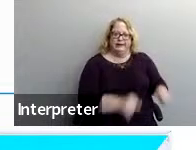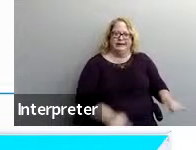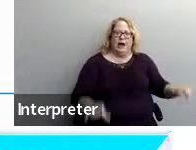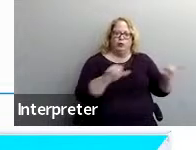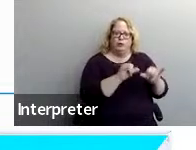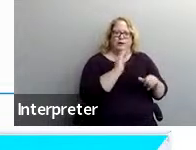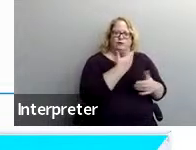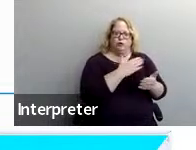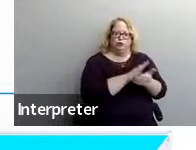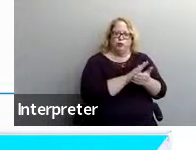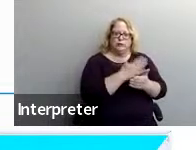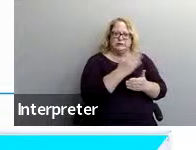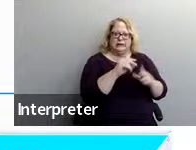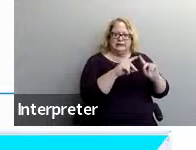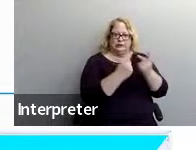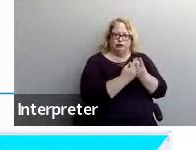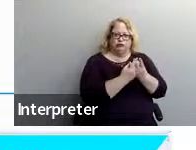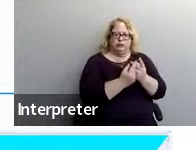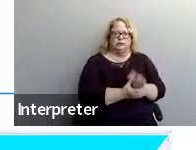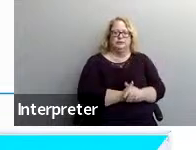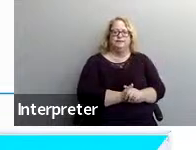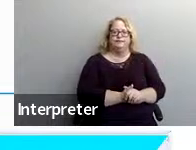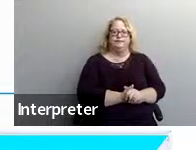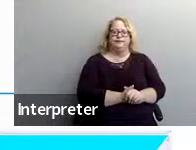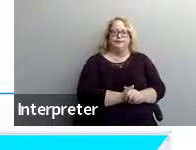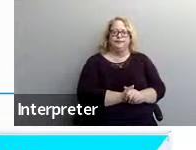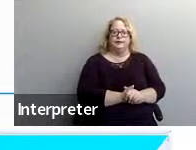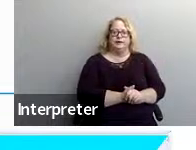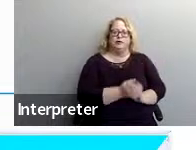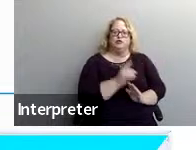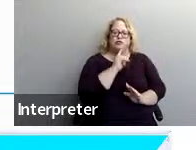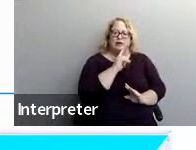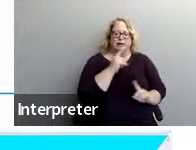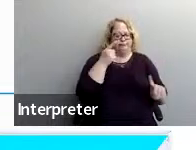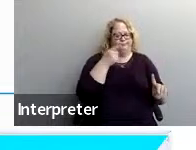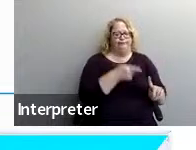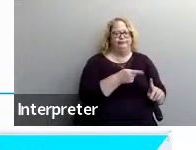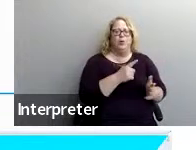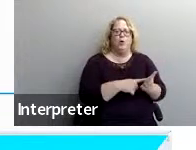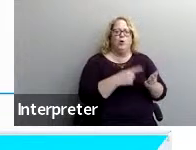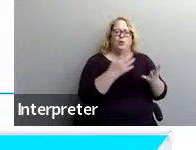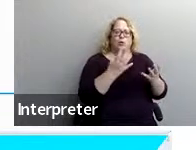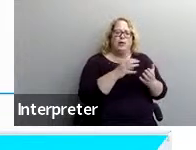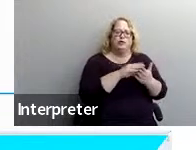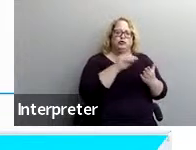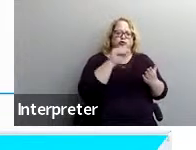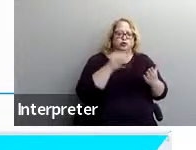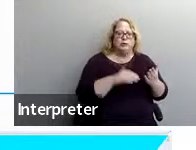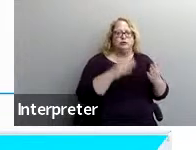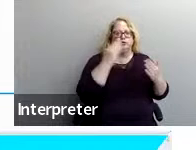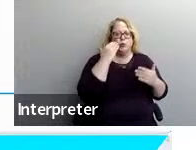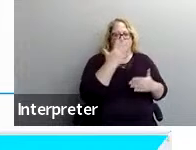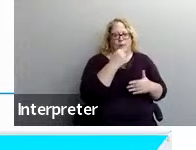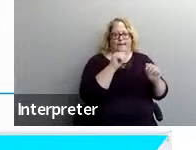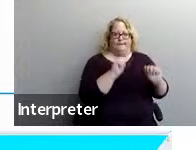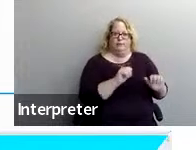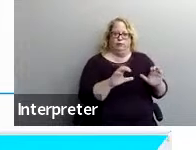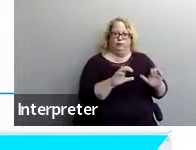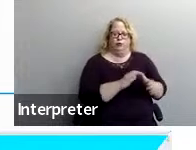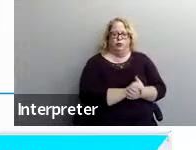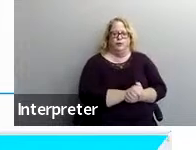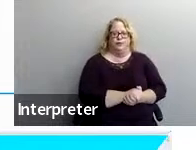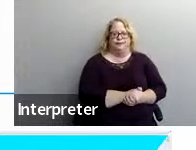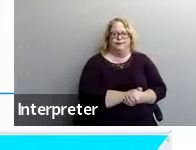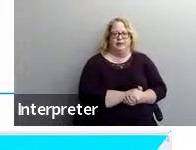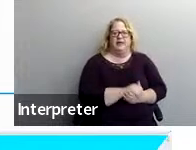schools and across the district. It really comes down to what do we want our students to know and be able to do. And so that's kind of